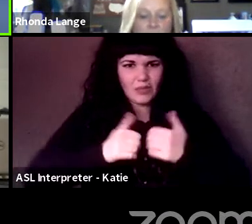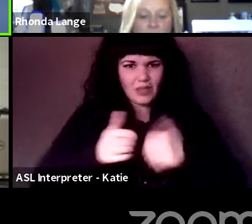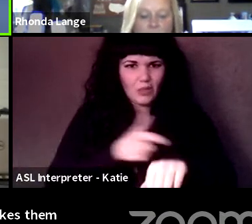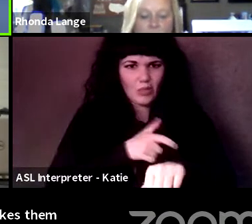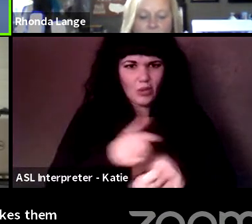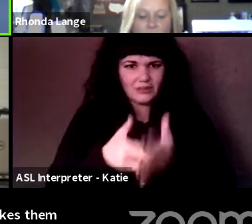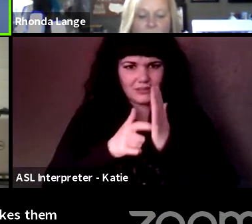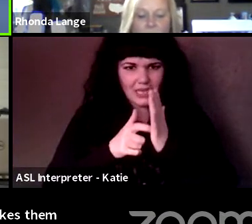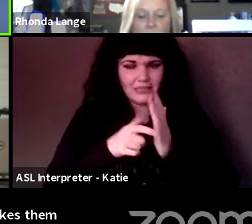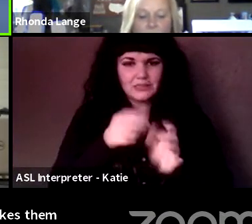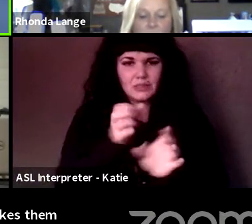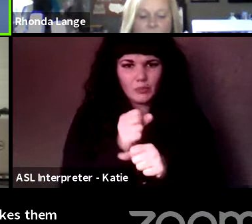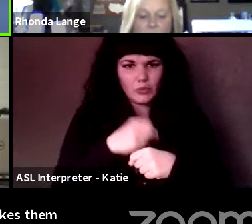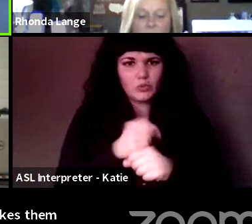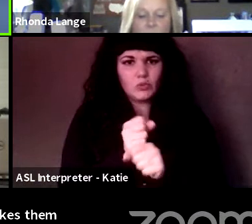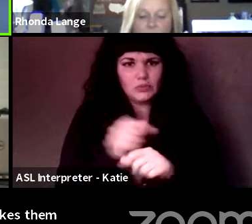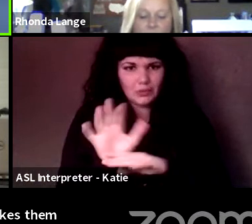door.